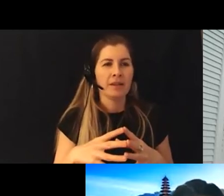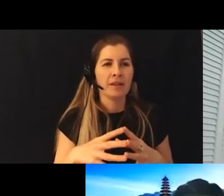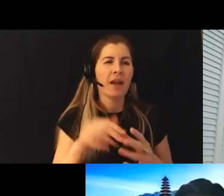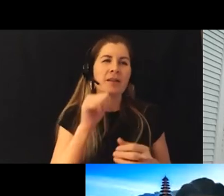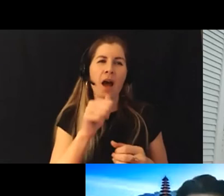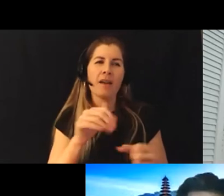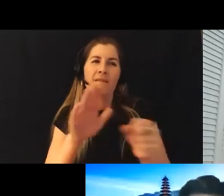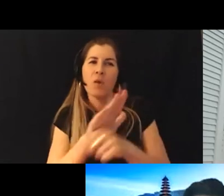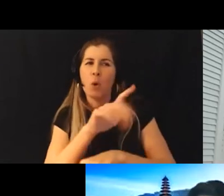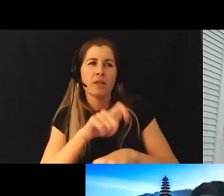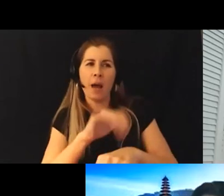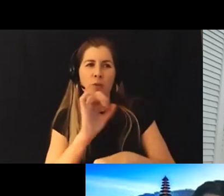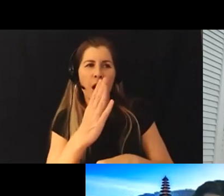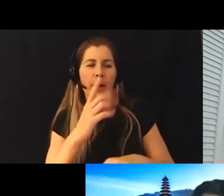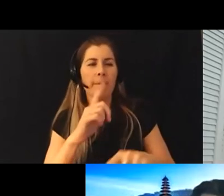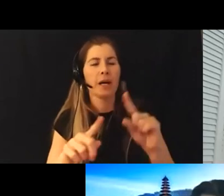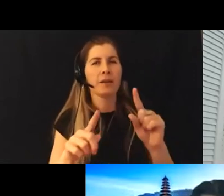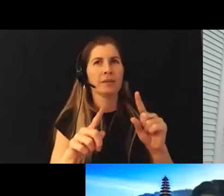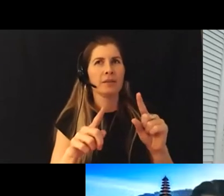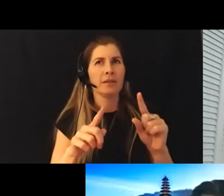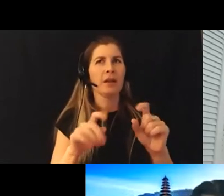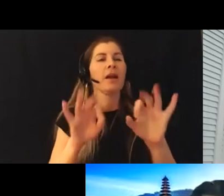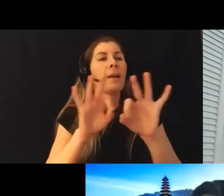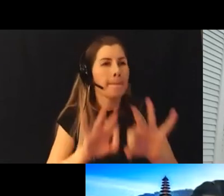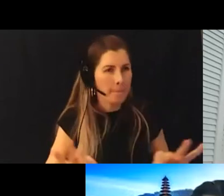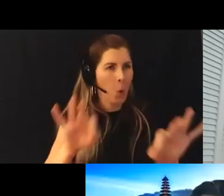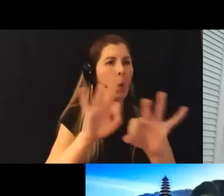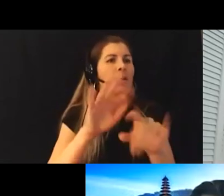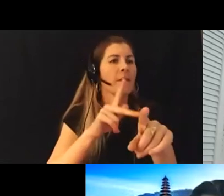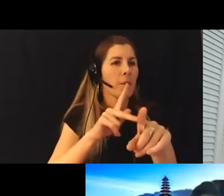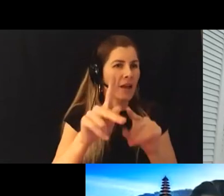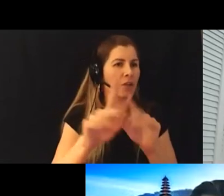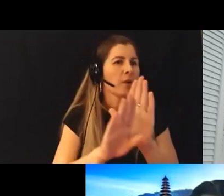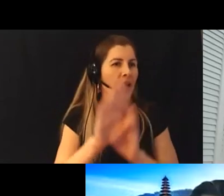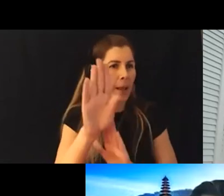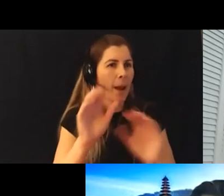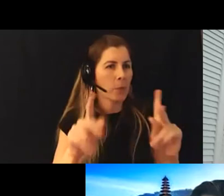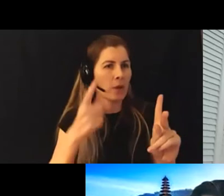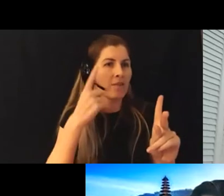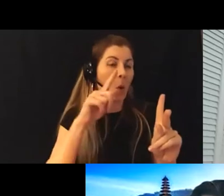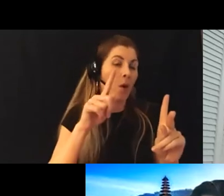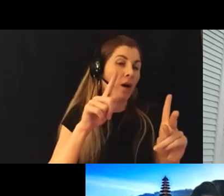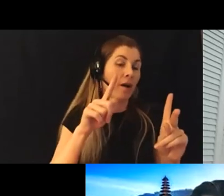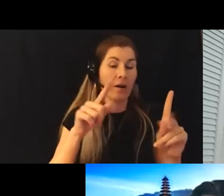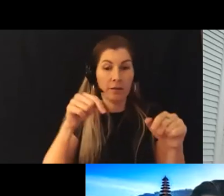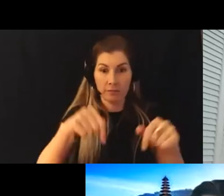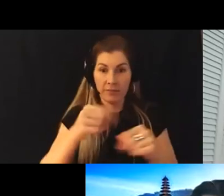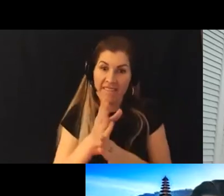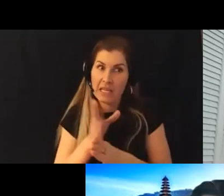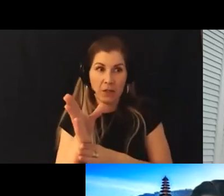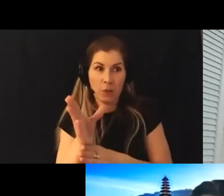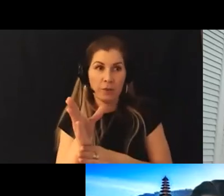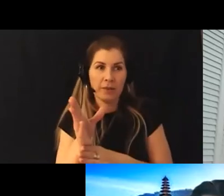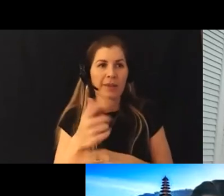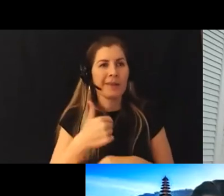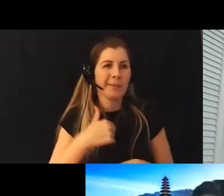full-time job, a very important professional development opportunity and service for the field in terms of serving as a panelist